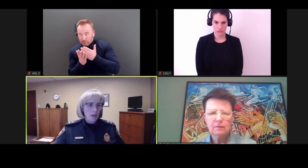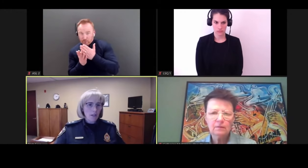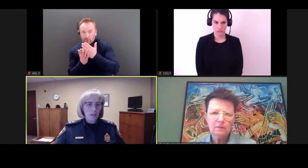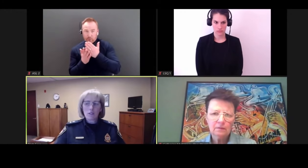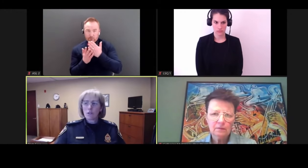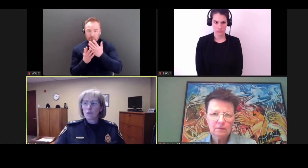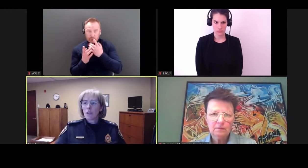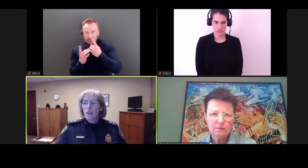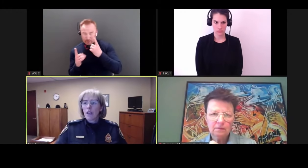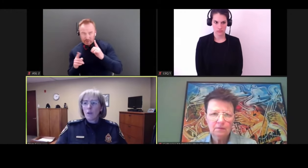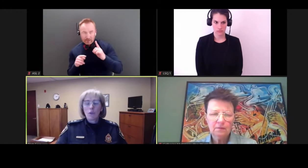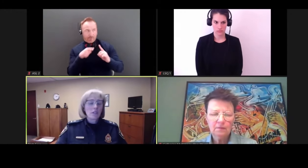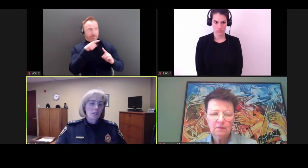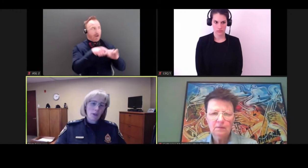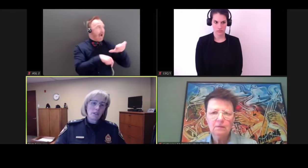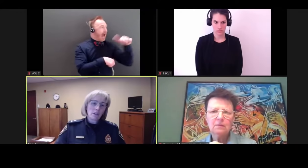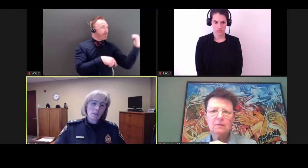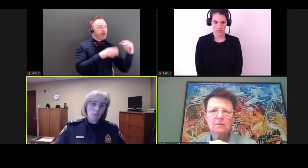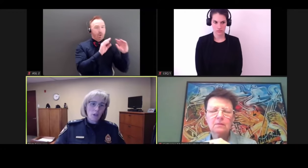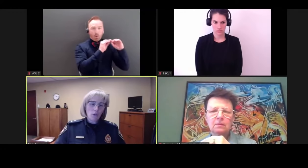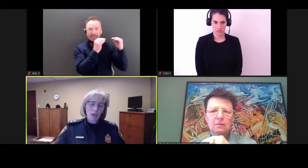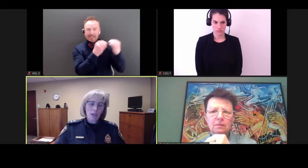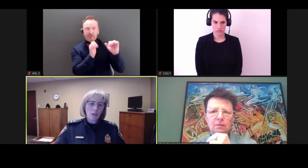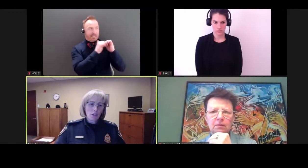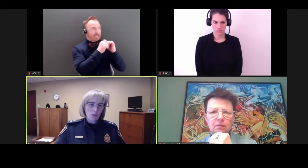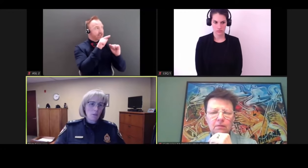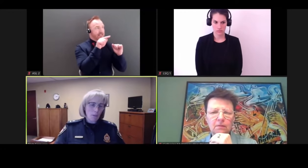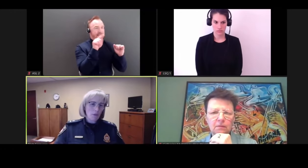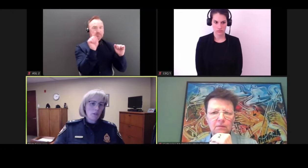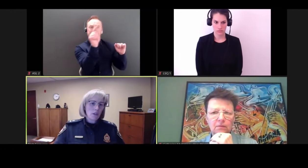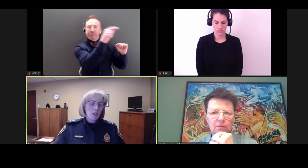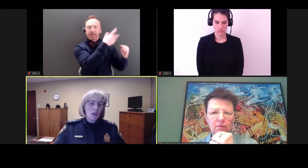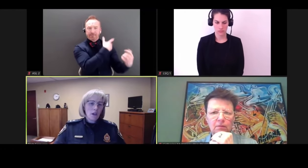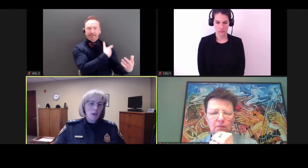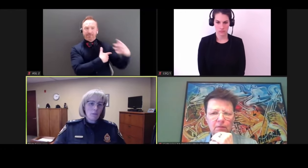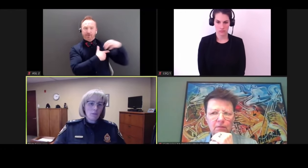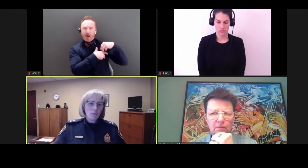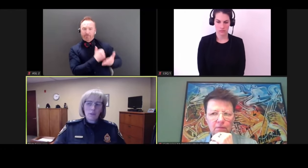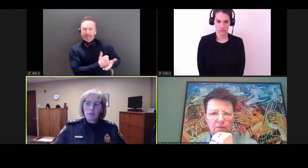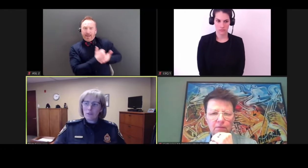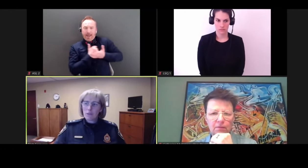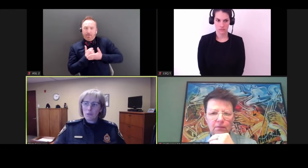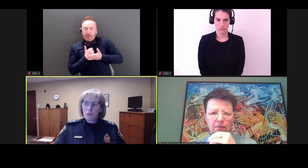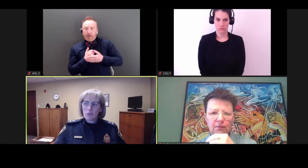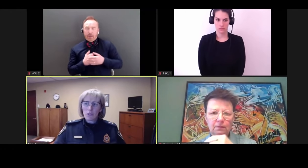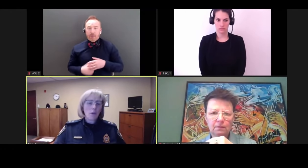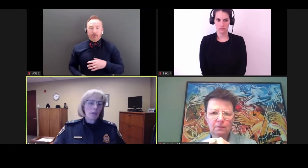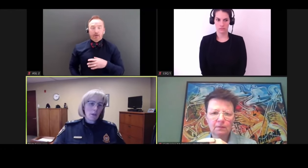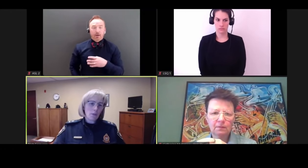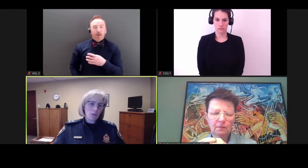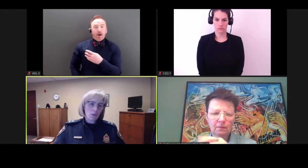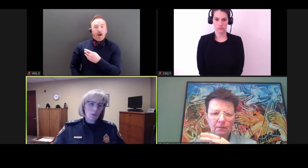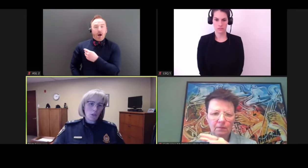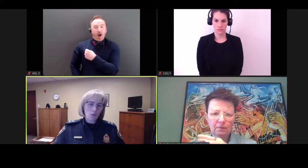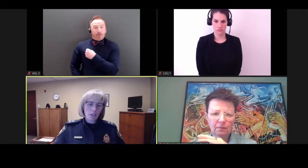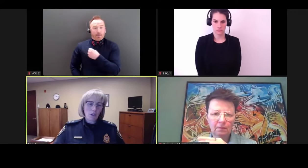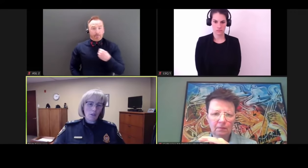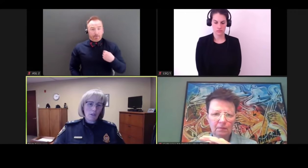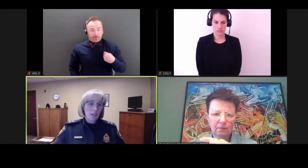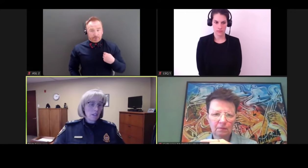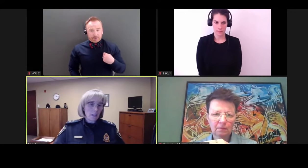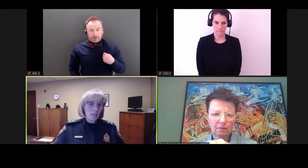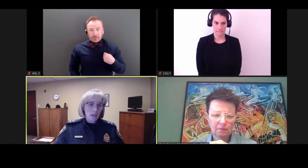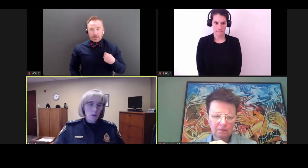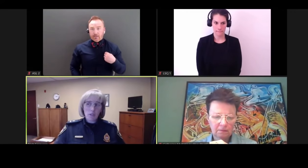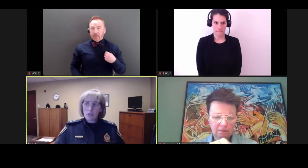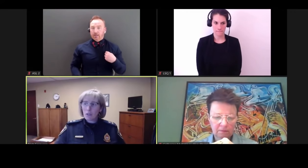you're asking us to do and what is expected of us. And we know that it hurts our members to not be able to address all of the